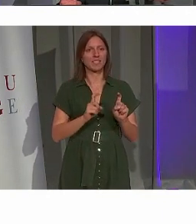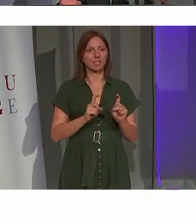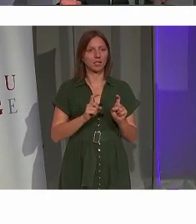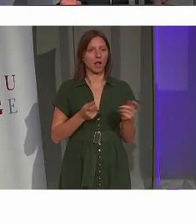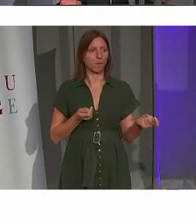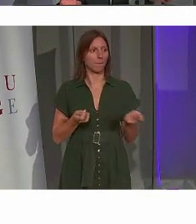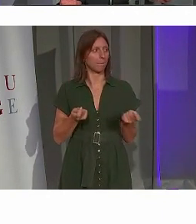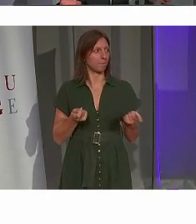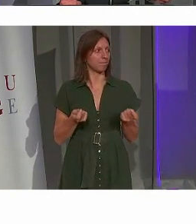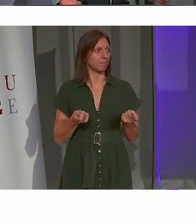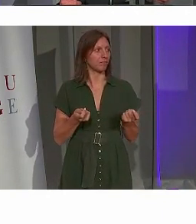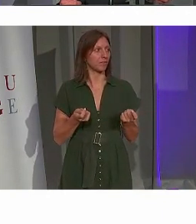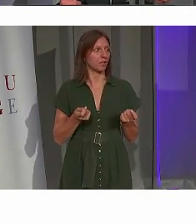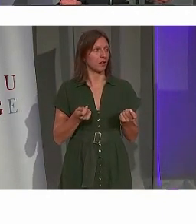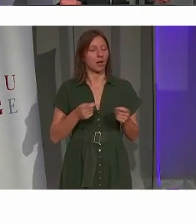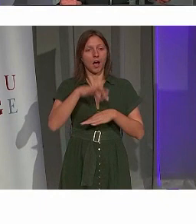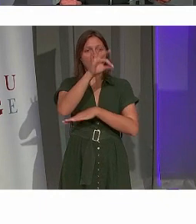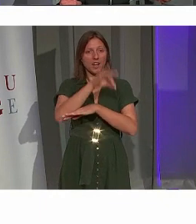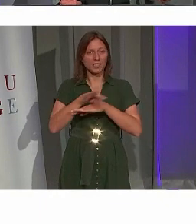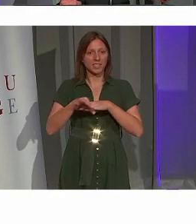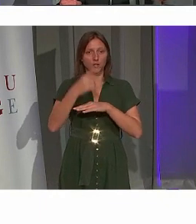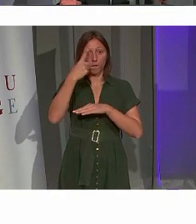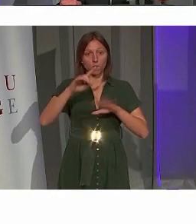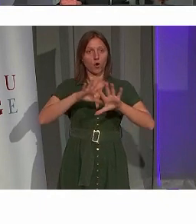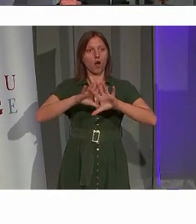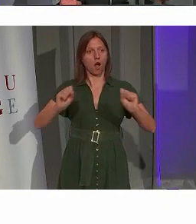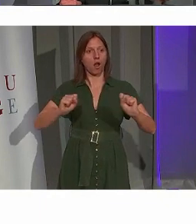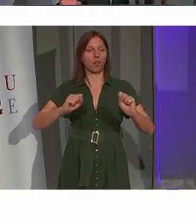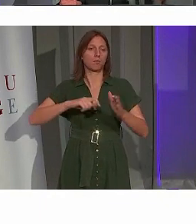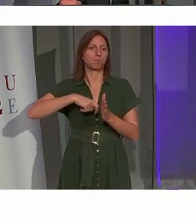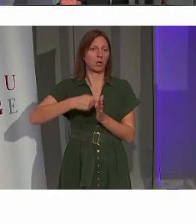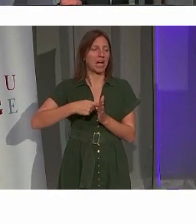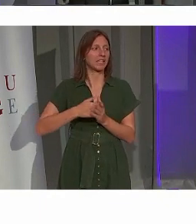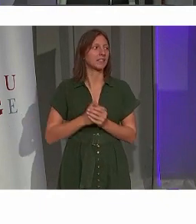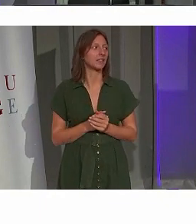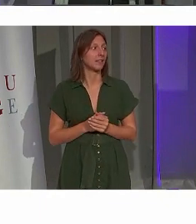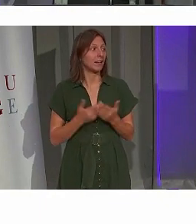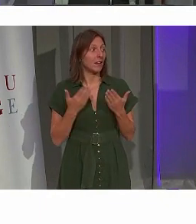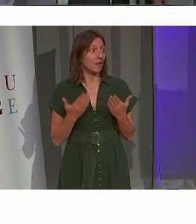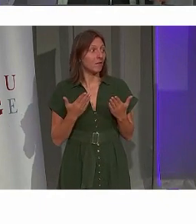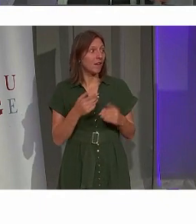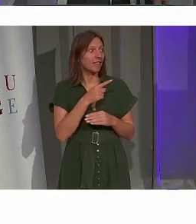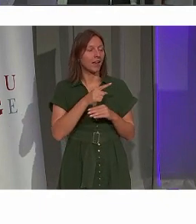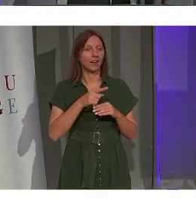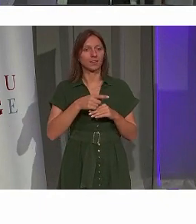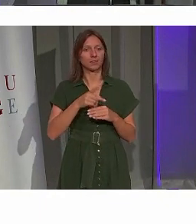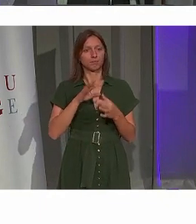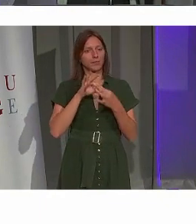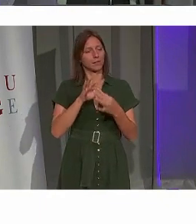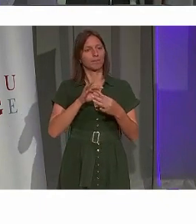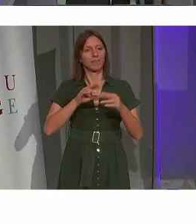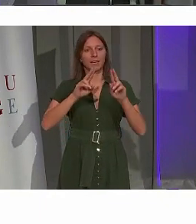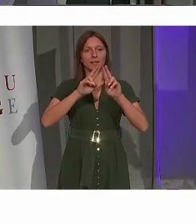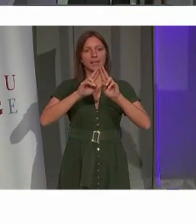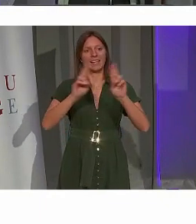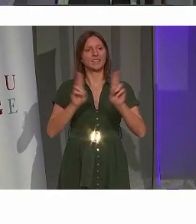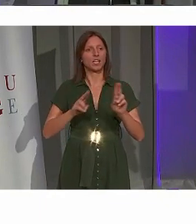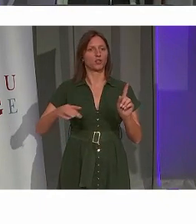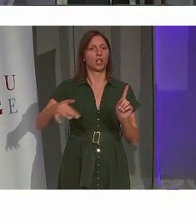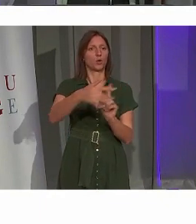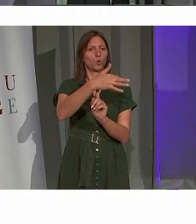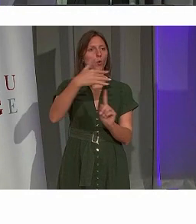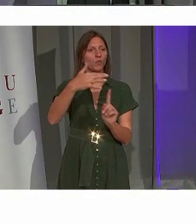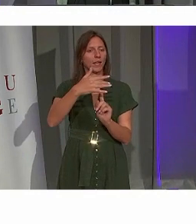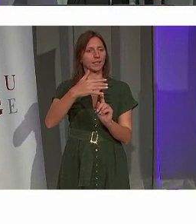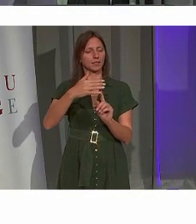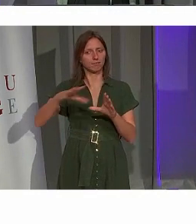regional director of the Architecture for All Work program, and she will talk today